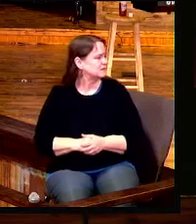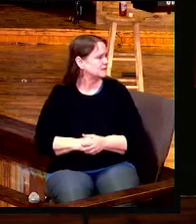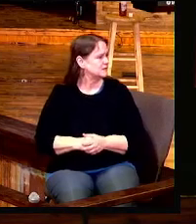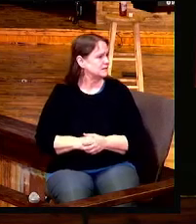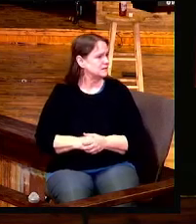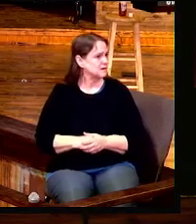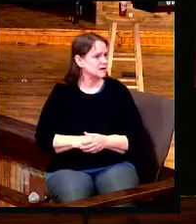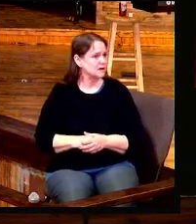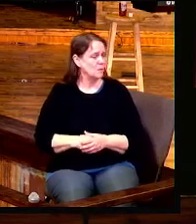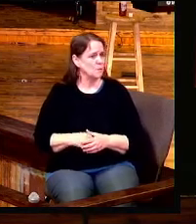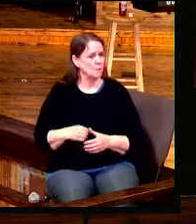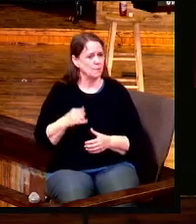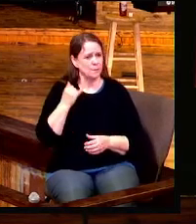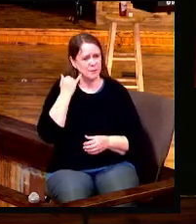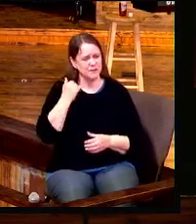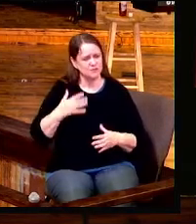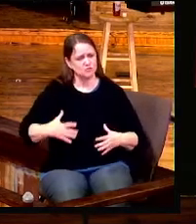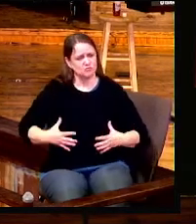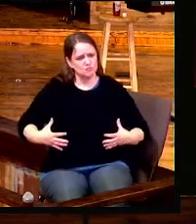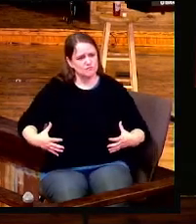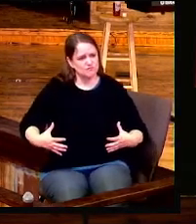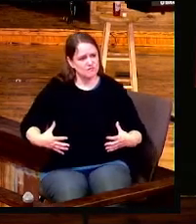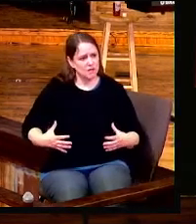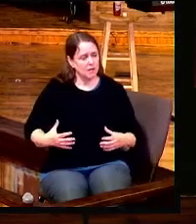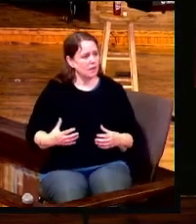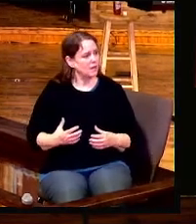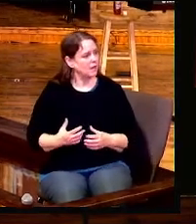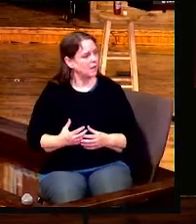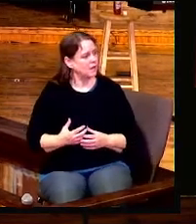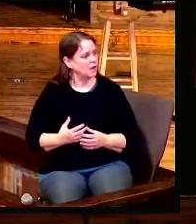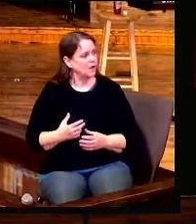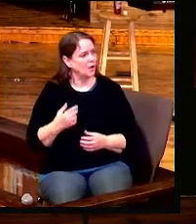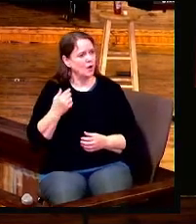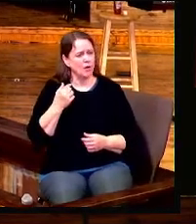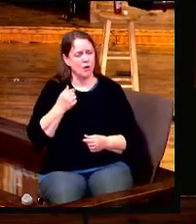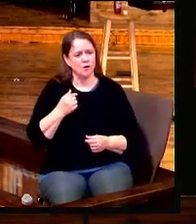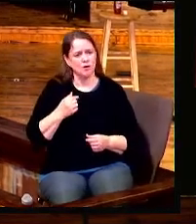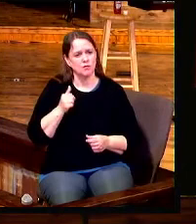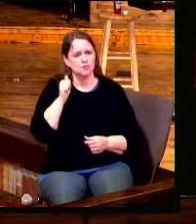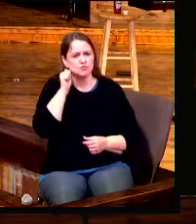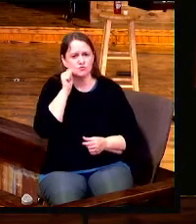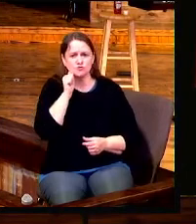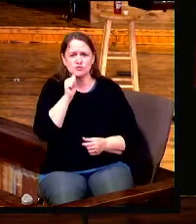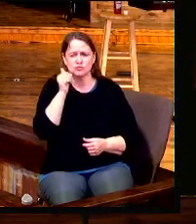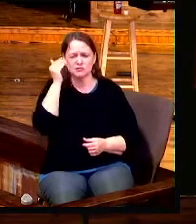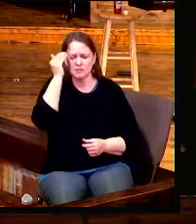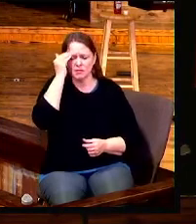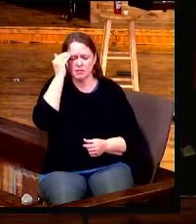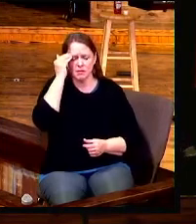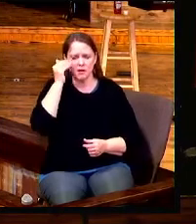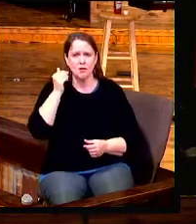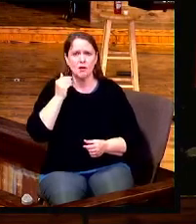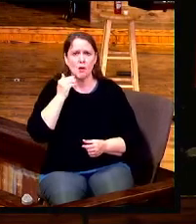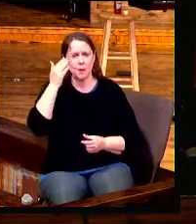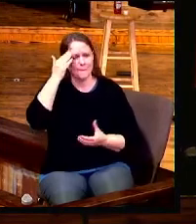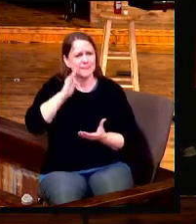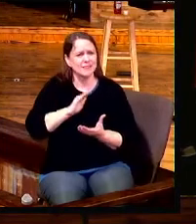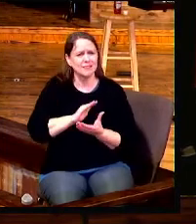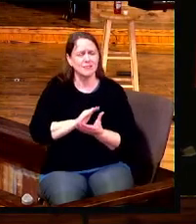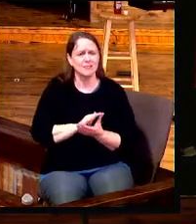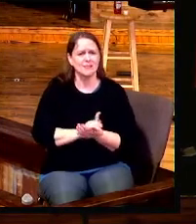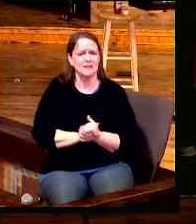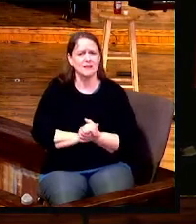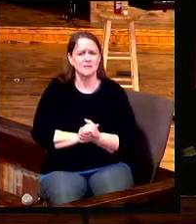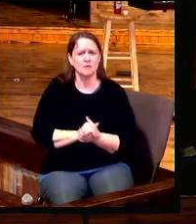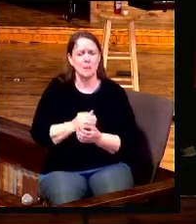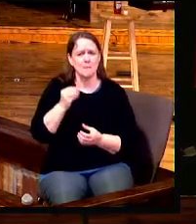even though she wasn't, but her body image, her thinking that she held, or her belief that she held upon herself